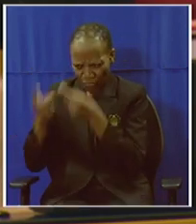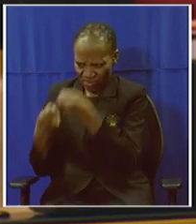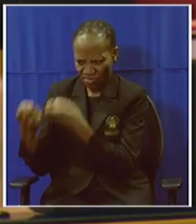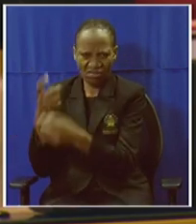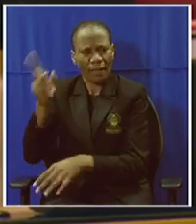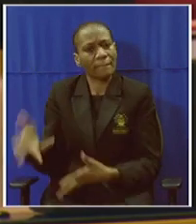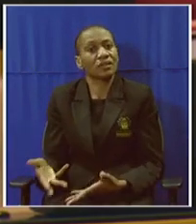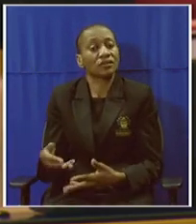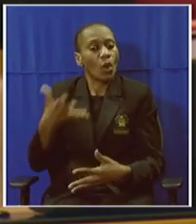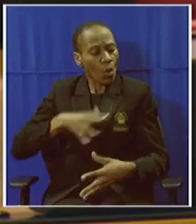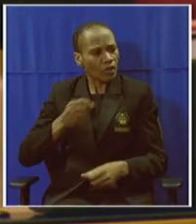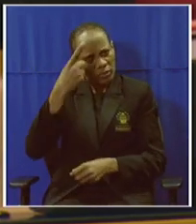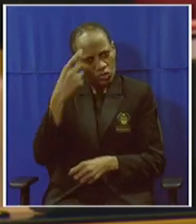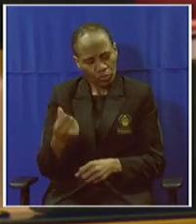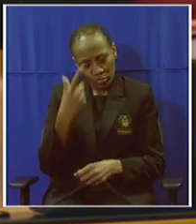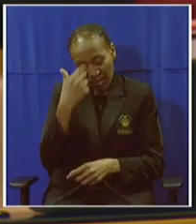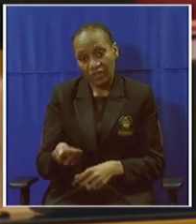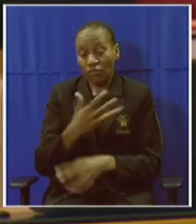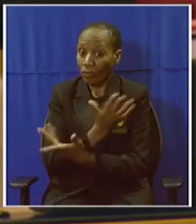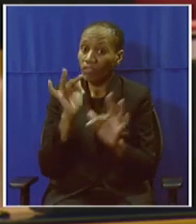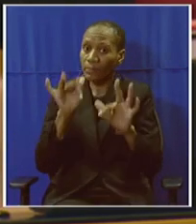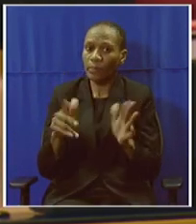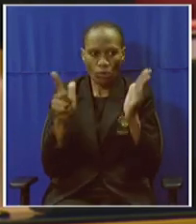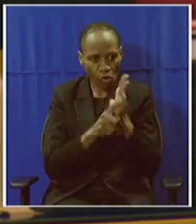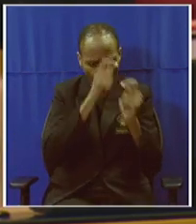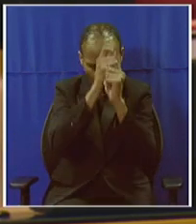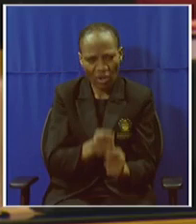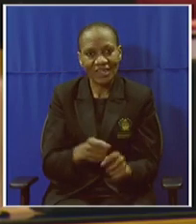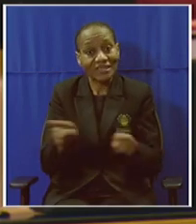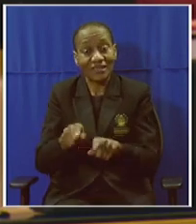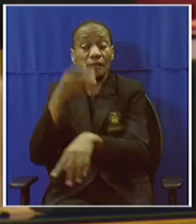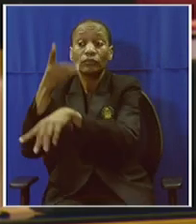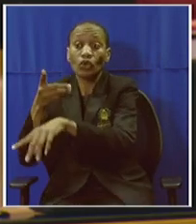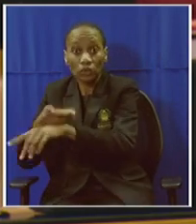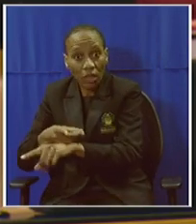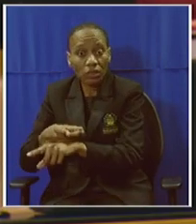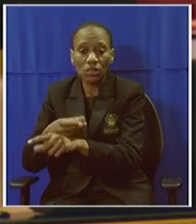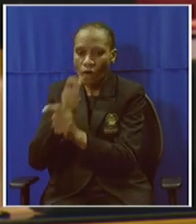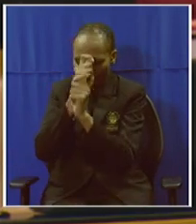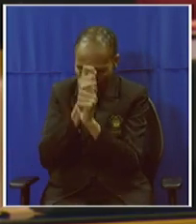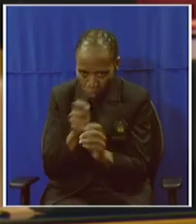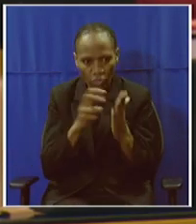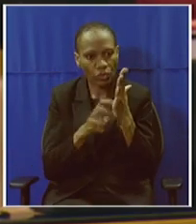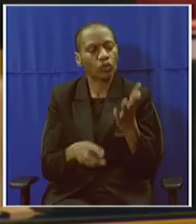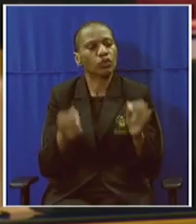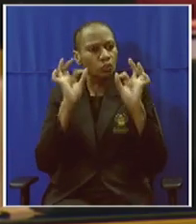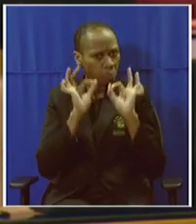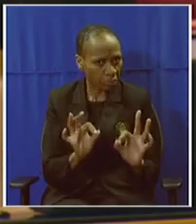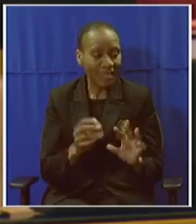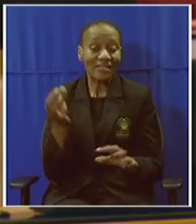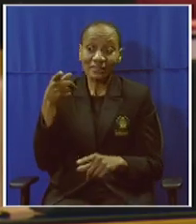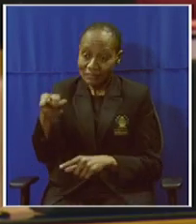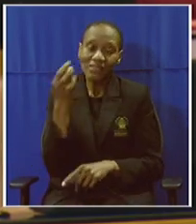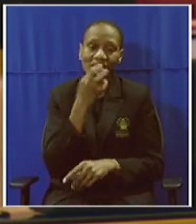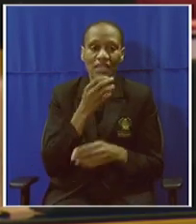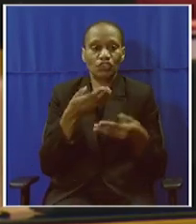believing that all are equal before the law, except those Christian doctors who hold the scientific medical view that all children are